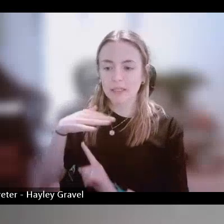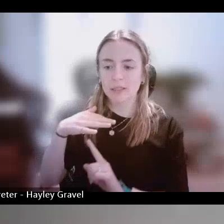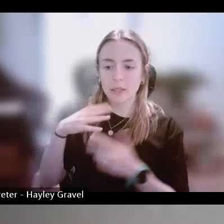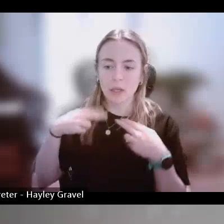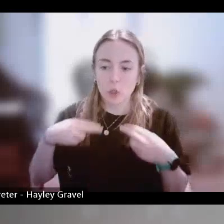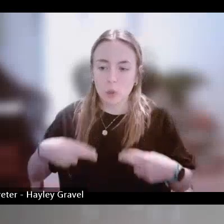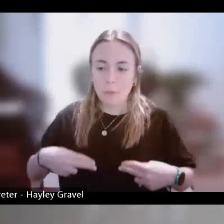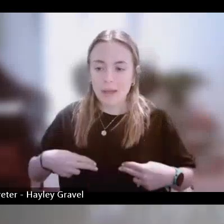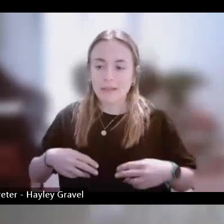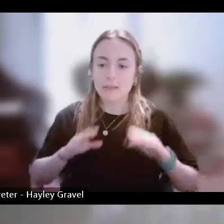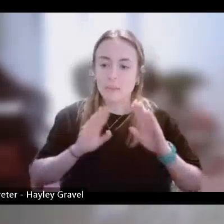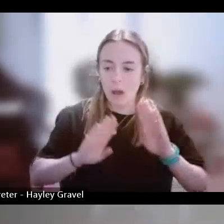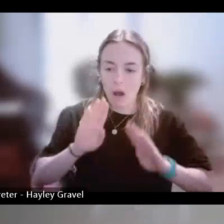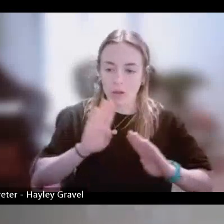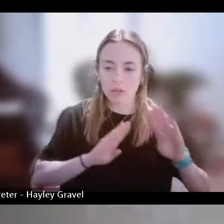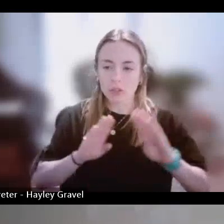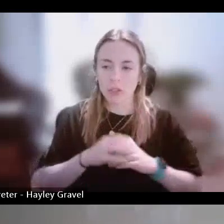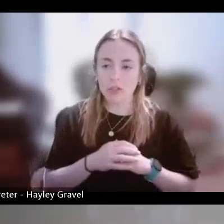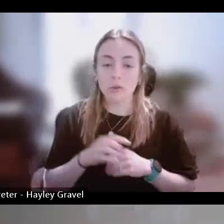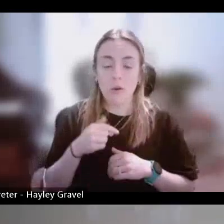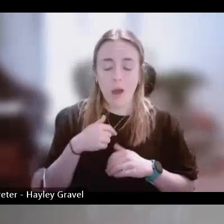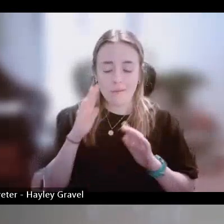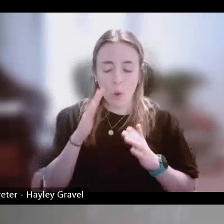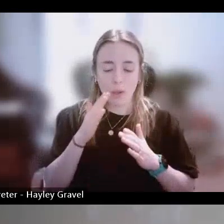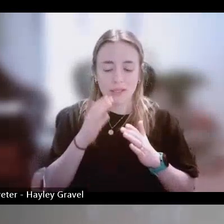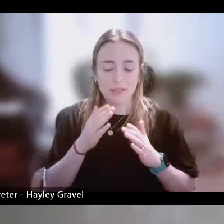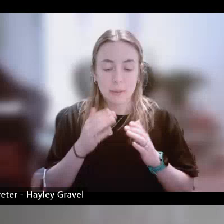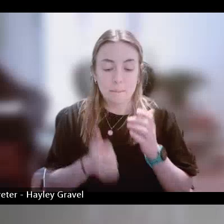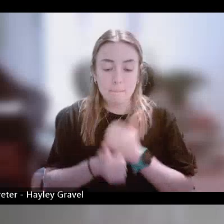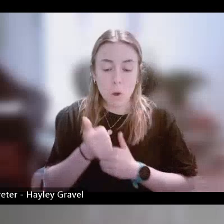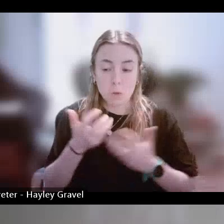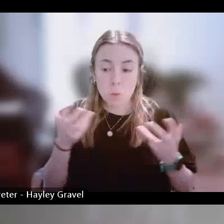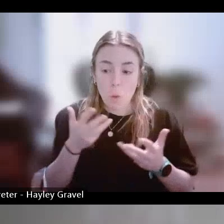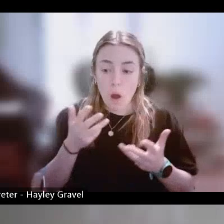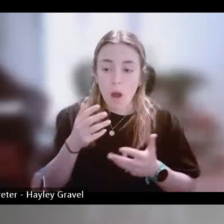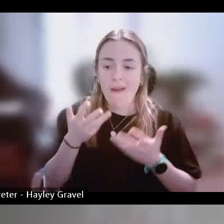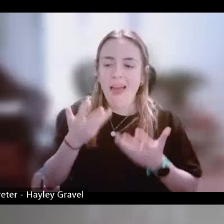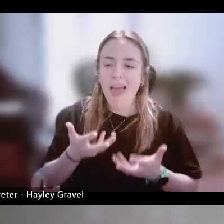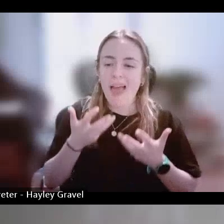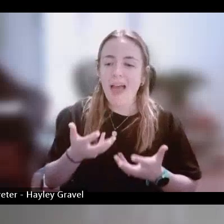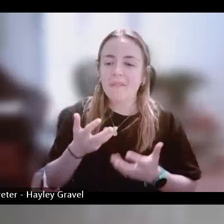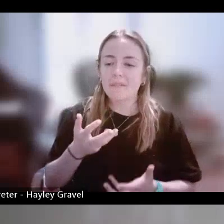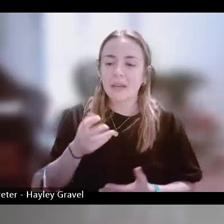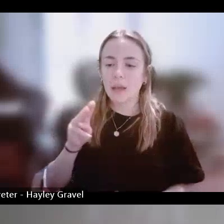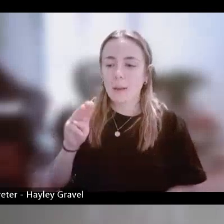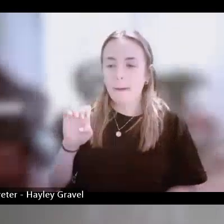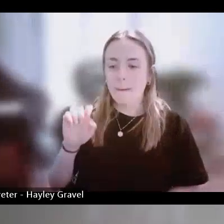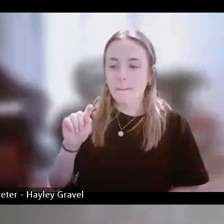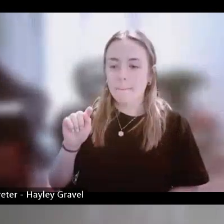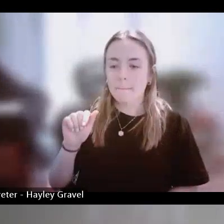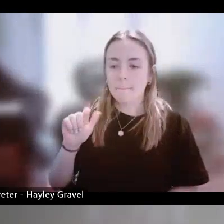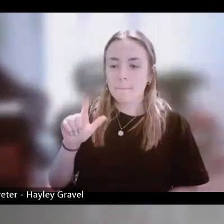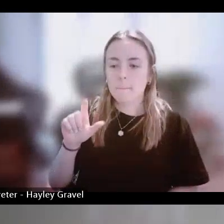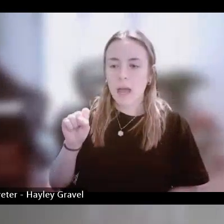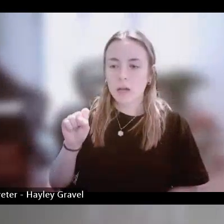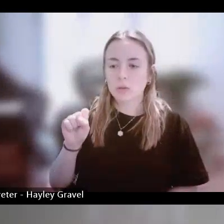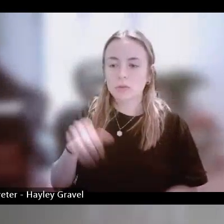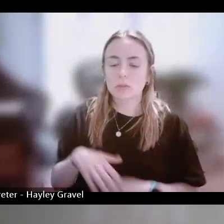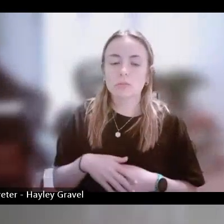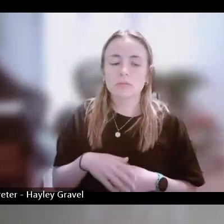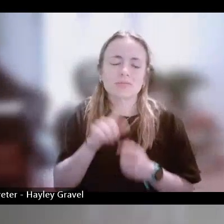I'm going to be focusing mostly on heavy metals and on nanoparticles, specifically like